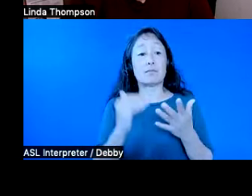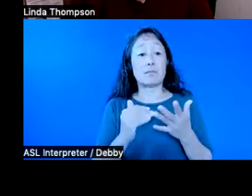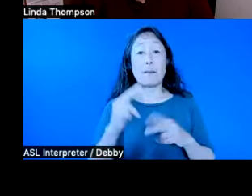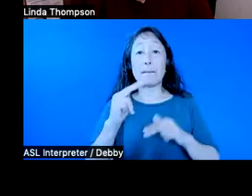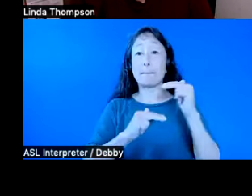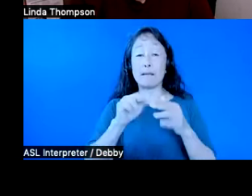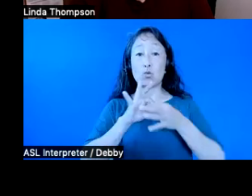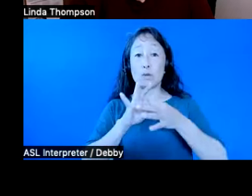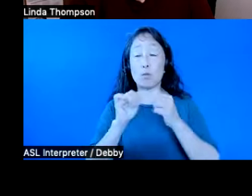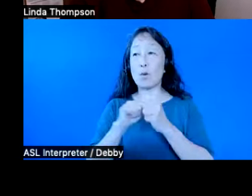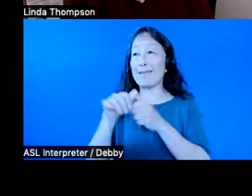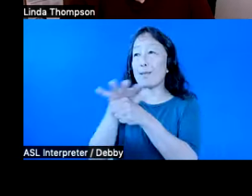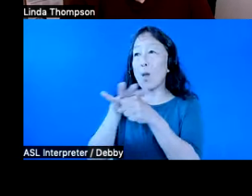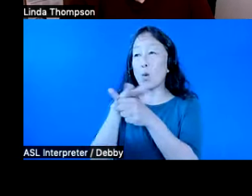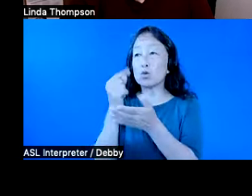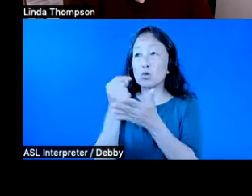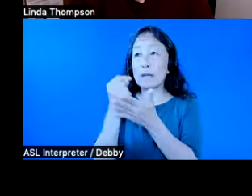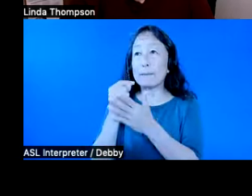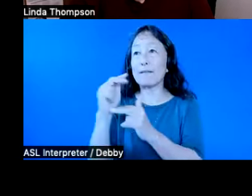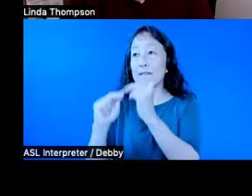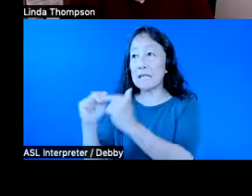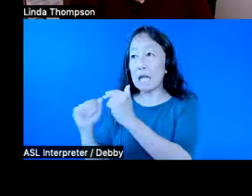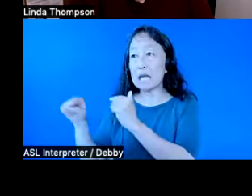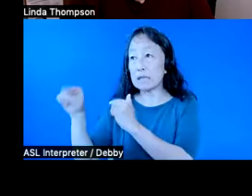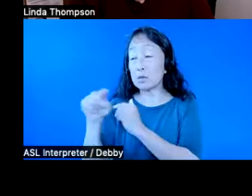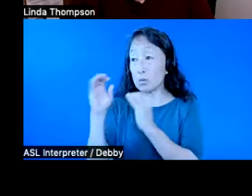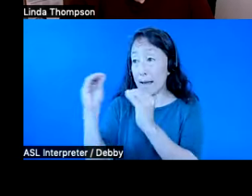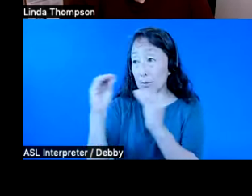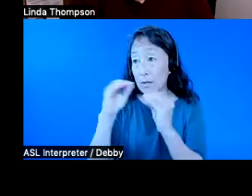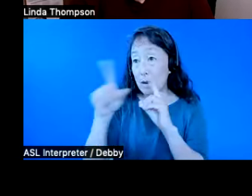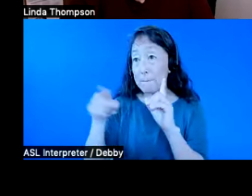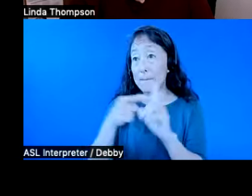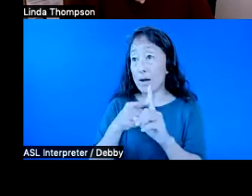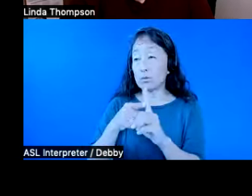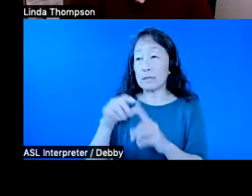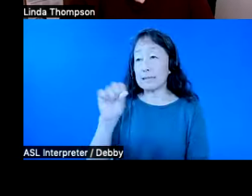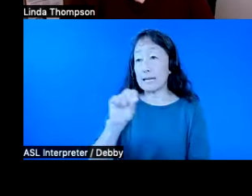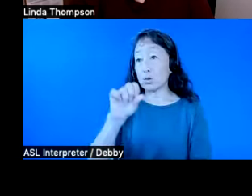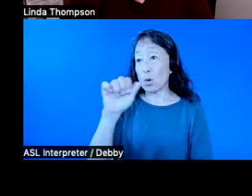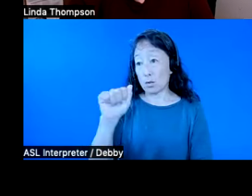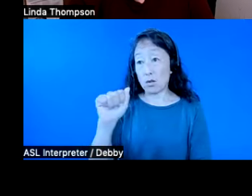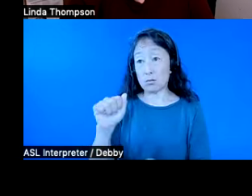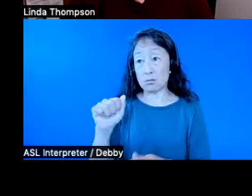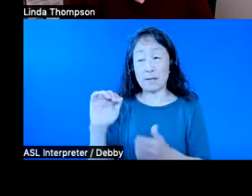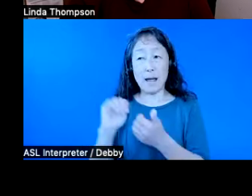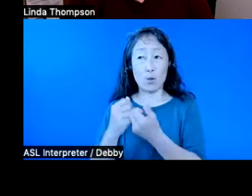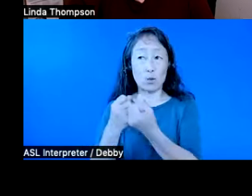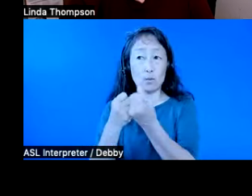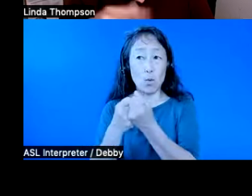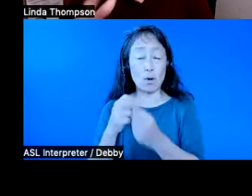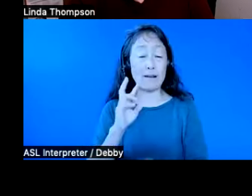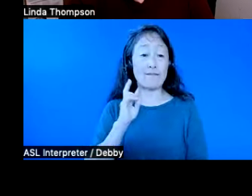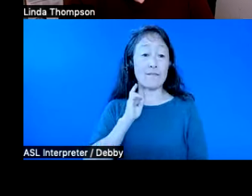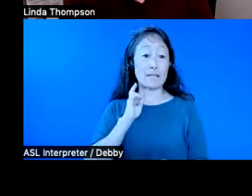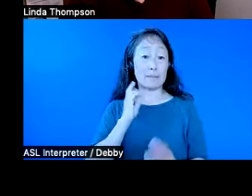treatment facilities to educate about the dynamics of sexual assault to support victims. I